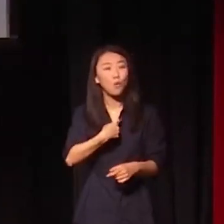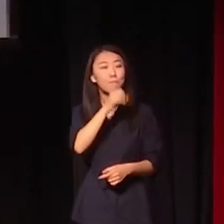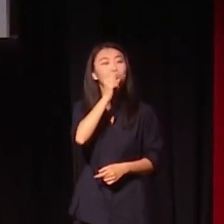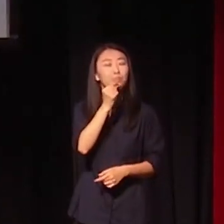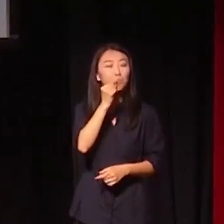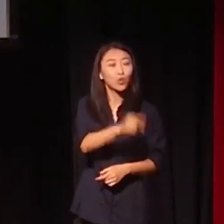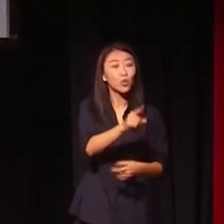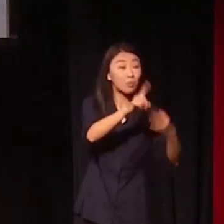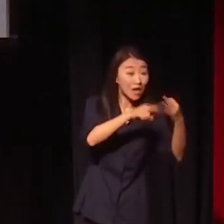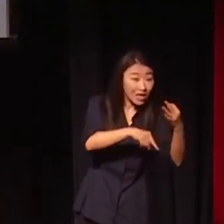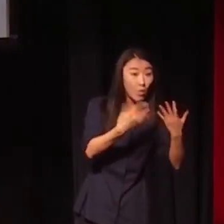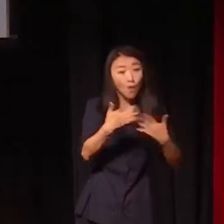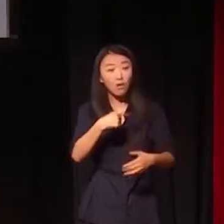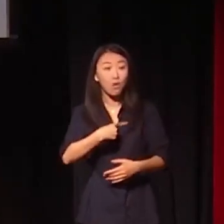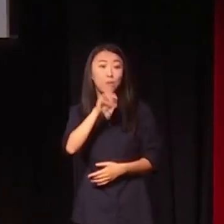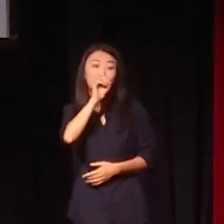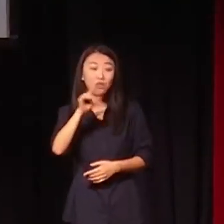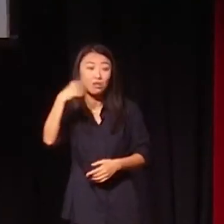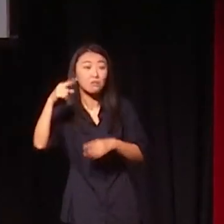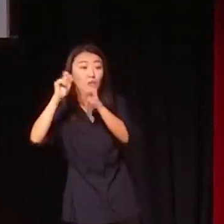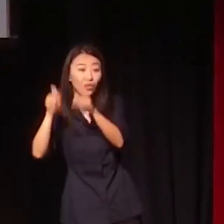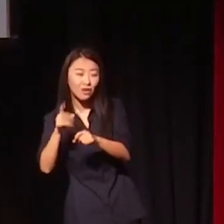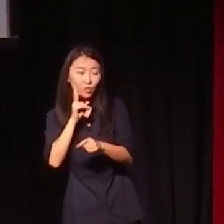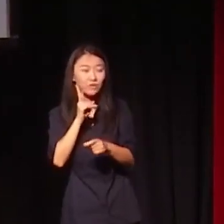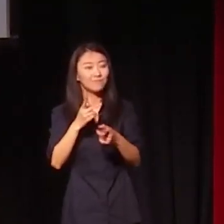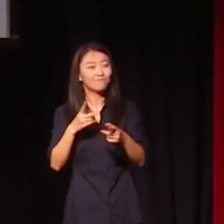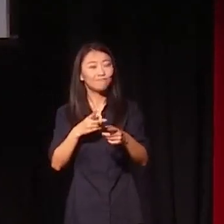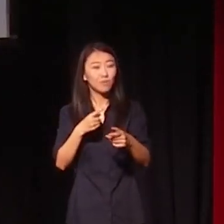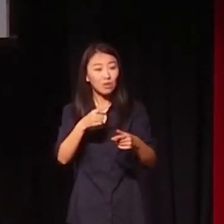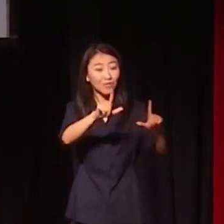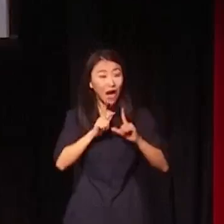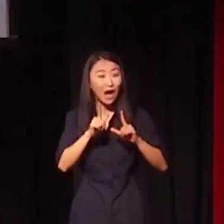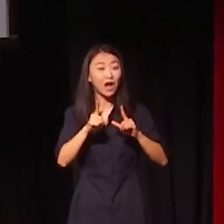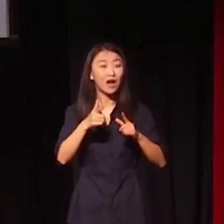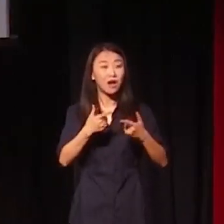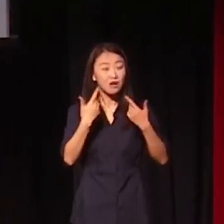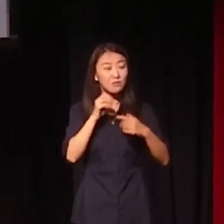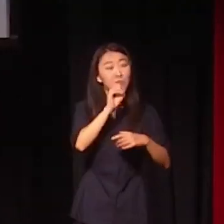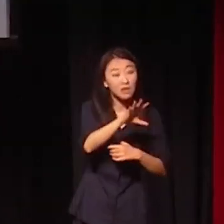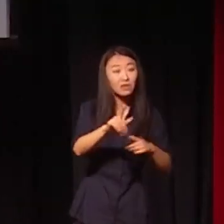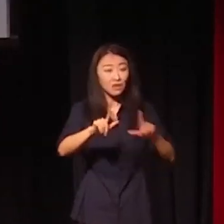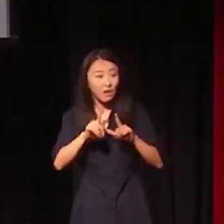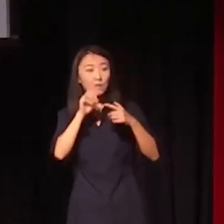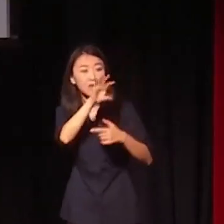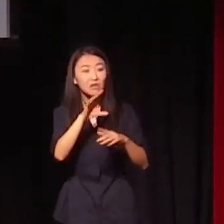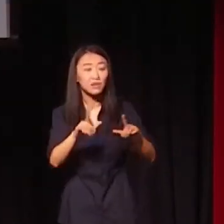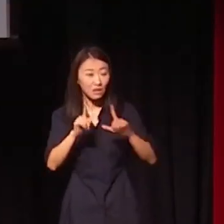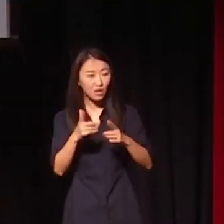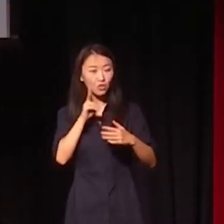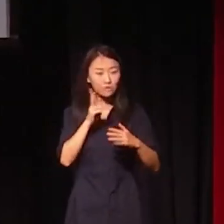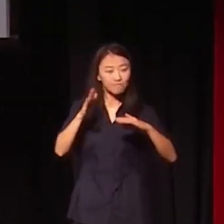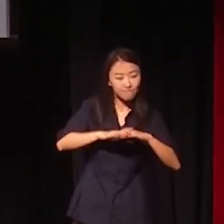they can ask another open question. And so this actually facilitates the learning process by scaffolding learning. And this is an example